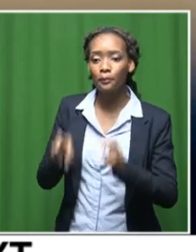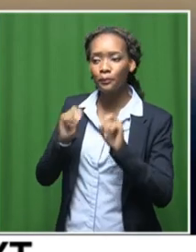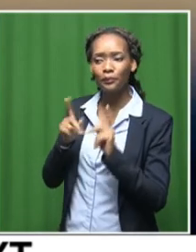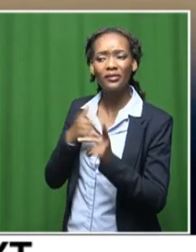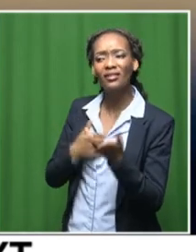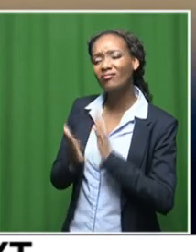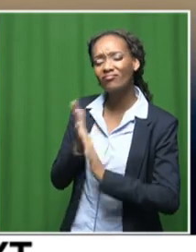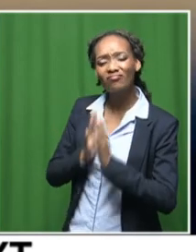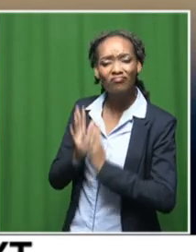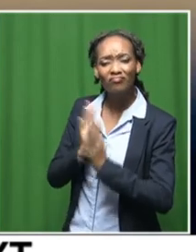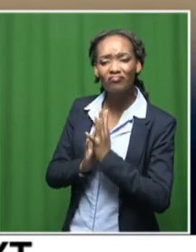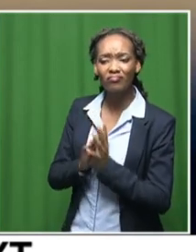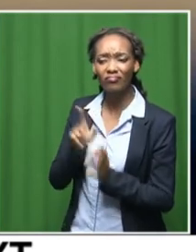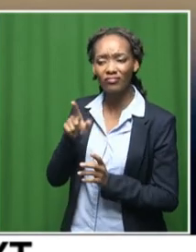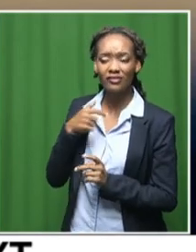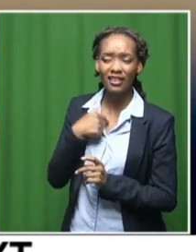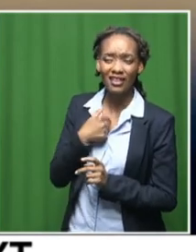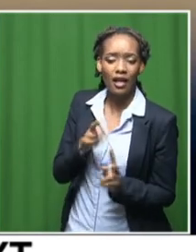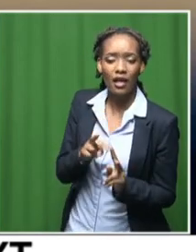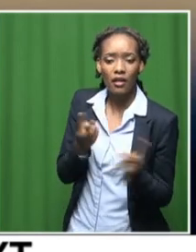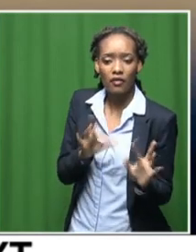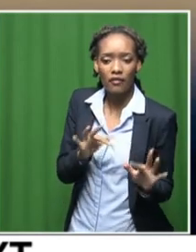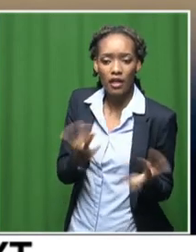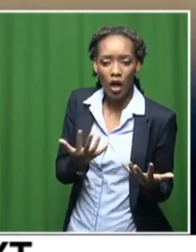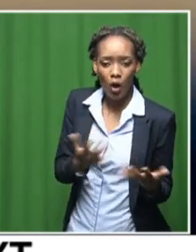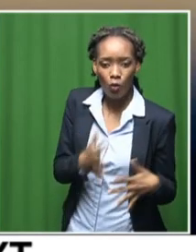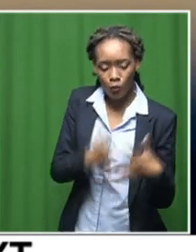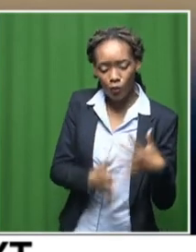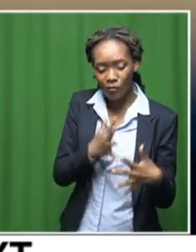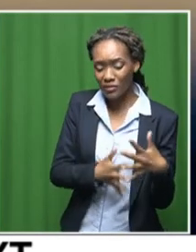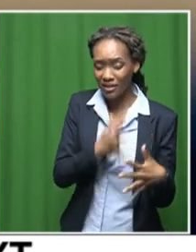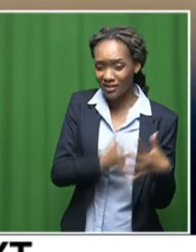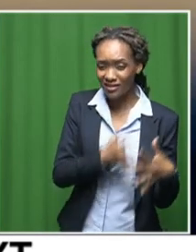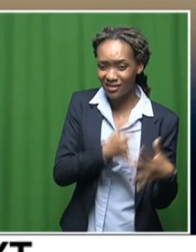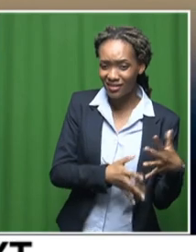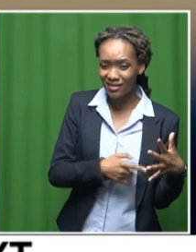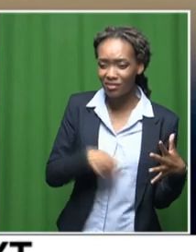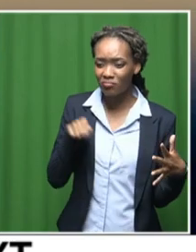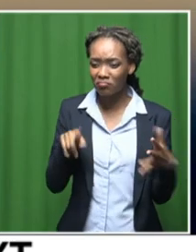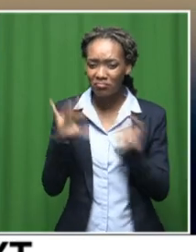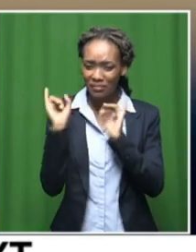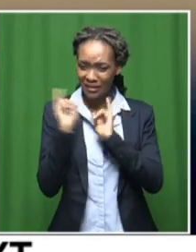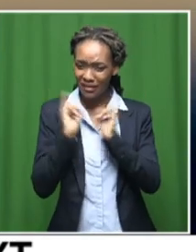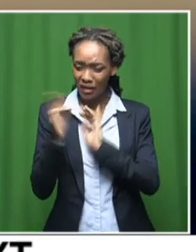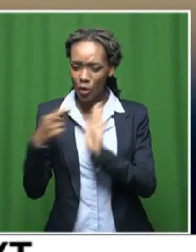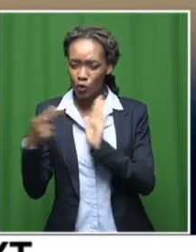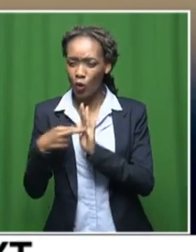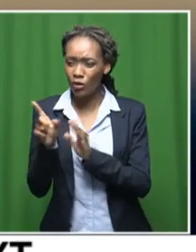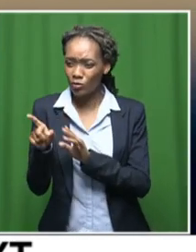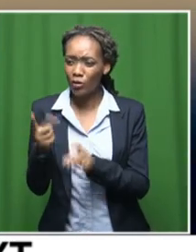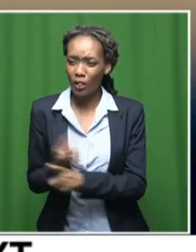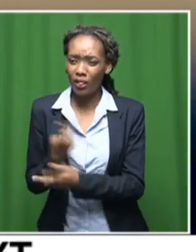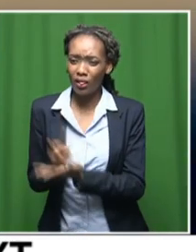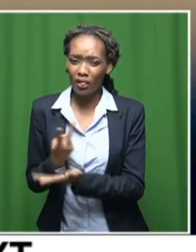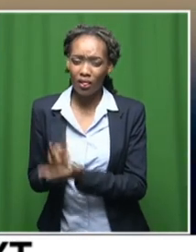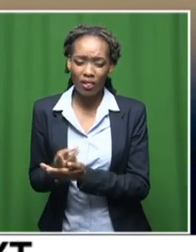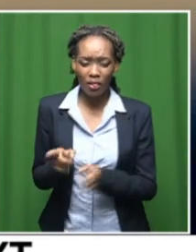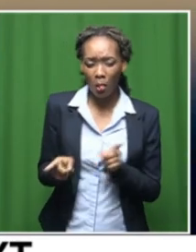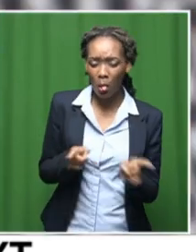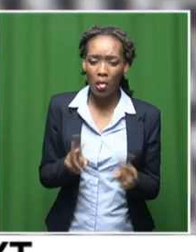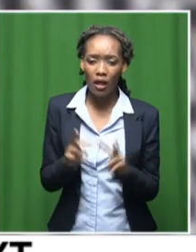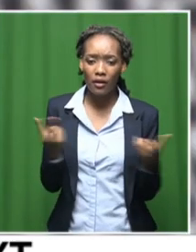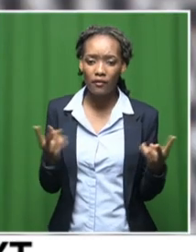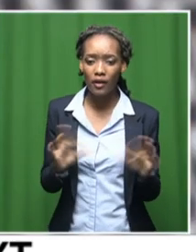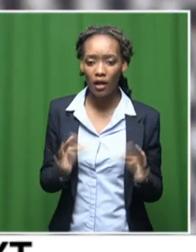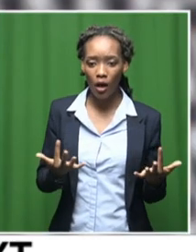of how different and challenging comedy is in comparison to your more serious roles. Mm. Yeah, morning,